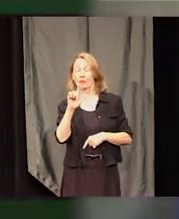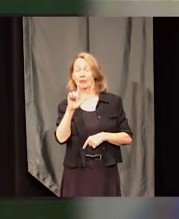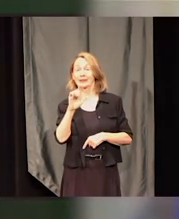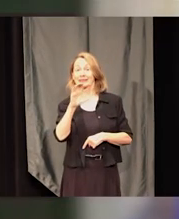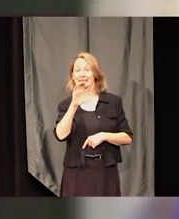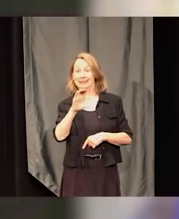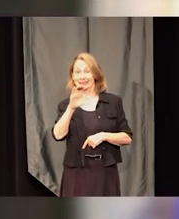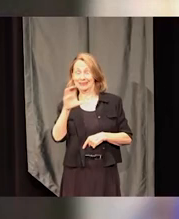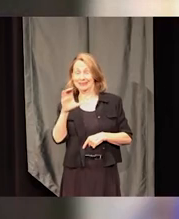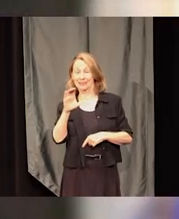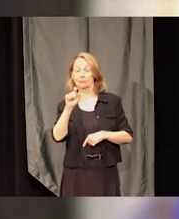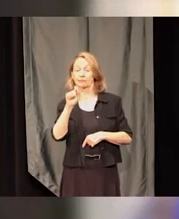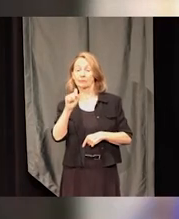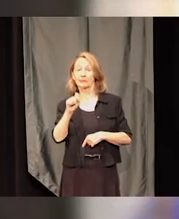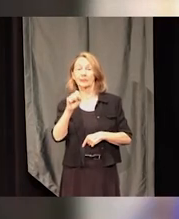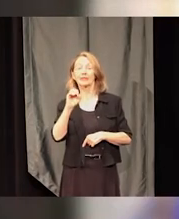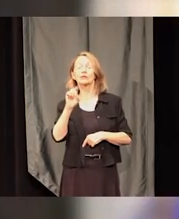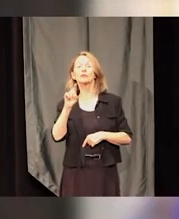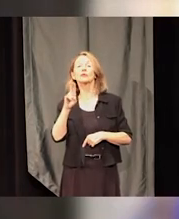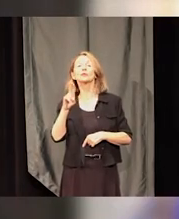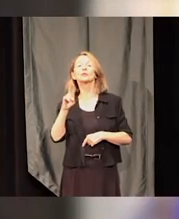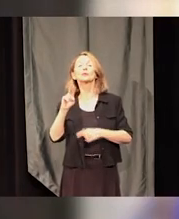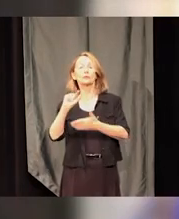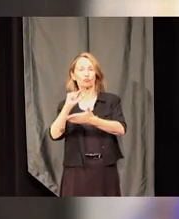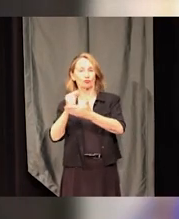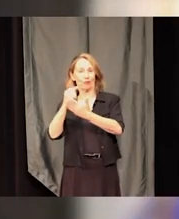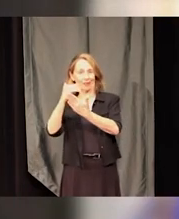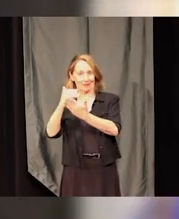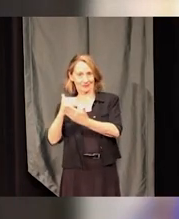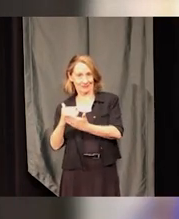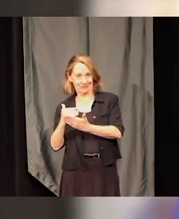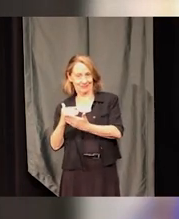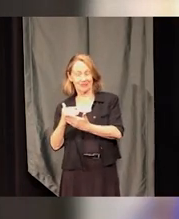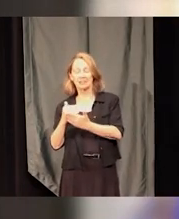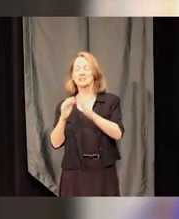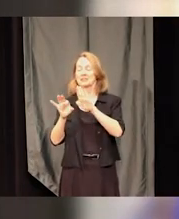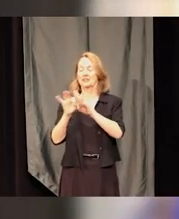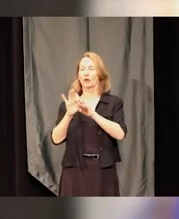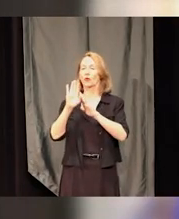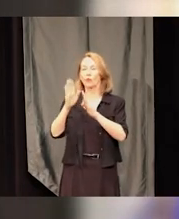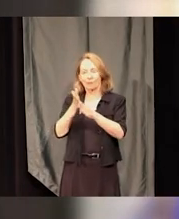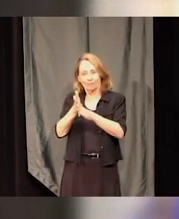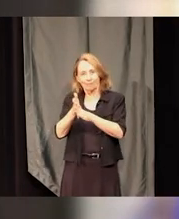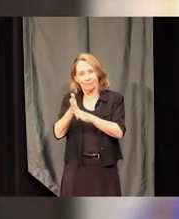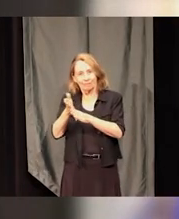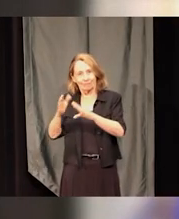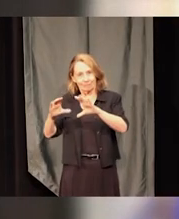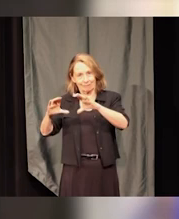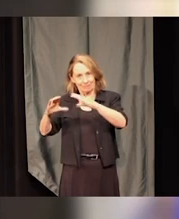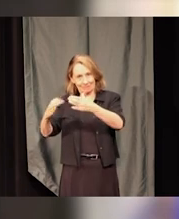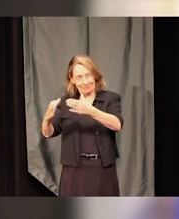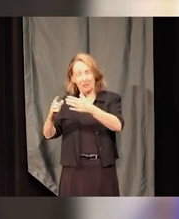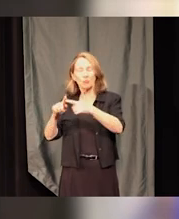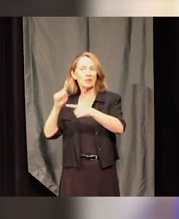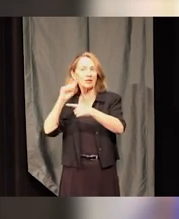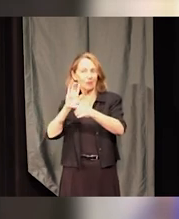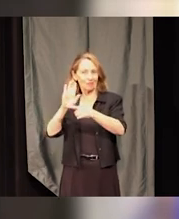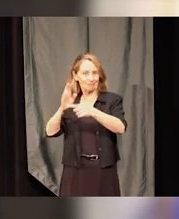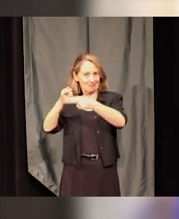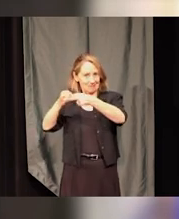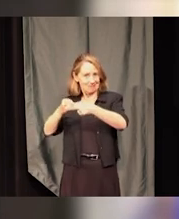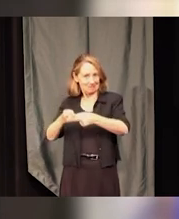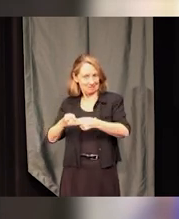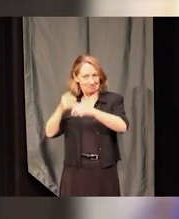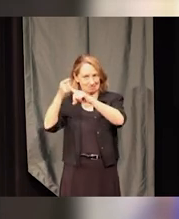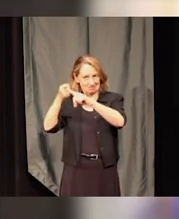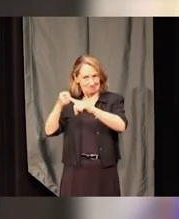bristolcc.edu/gradlist and select your academic area to hear those graduates specifically. If you're